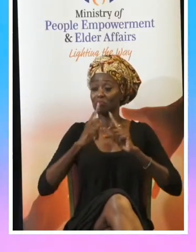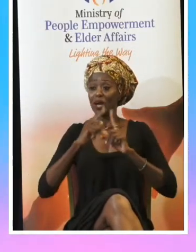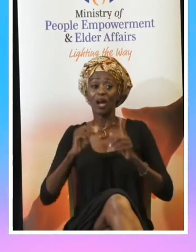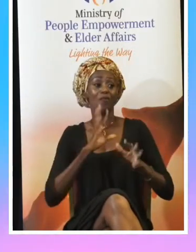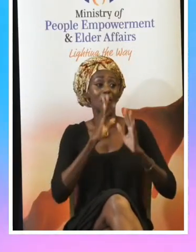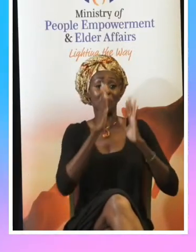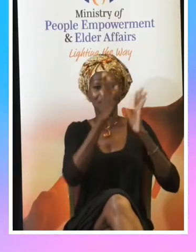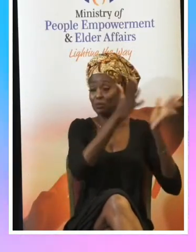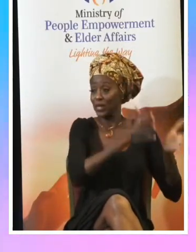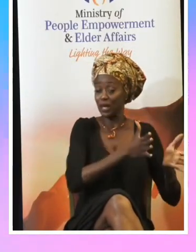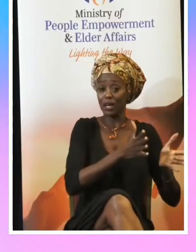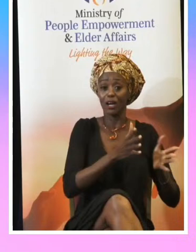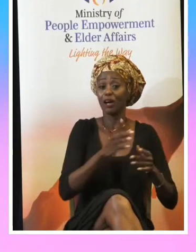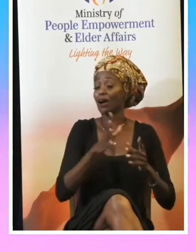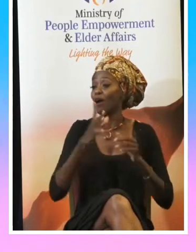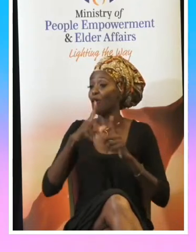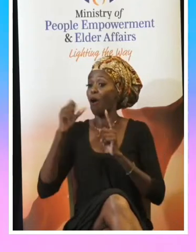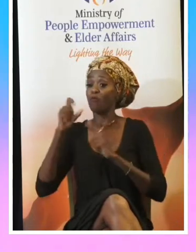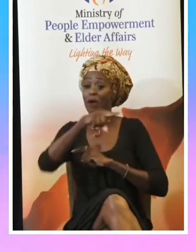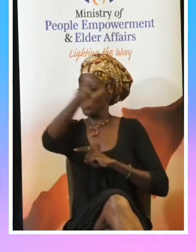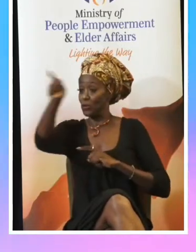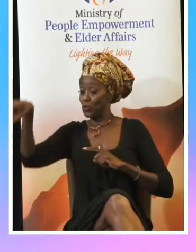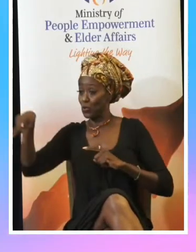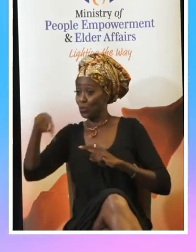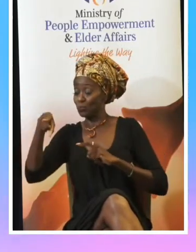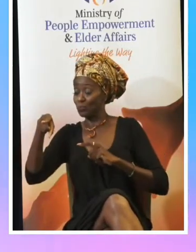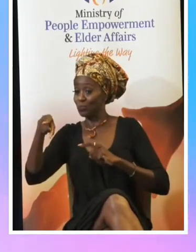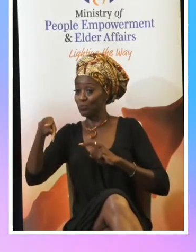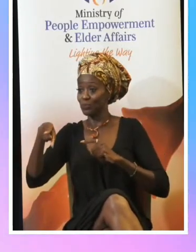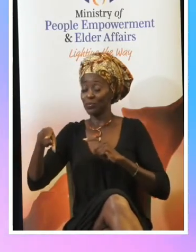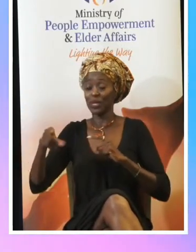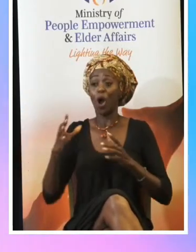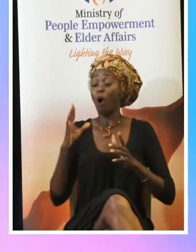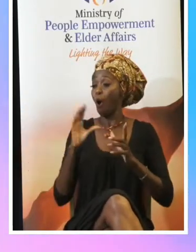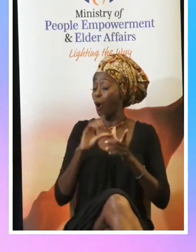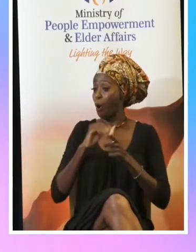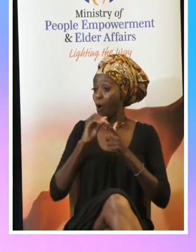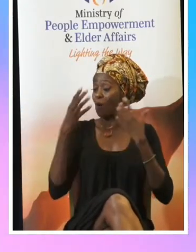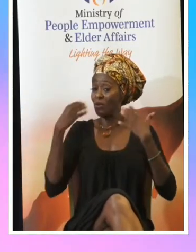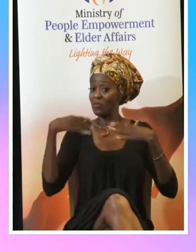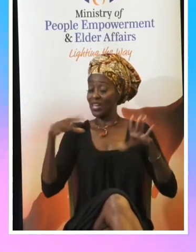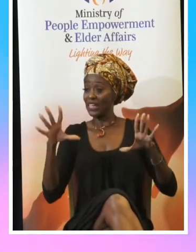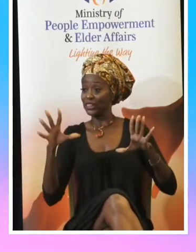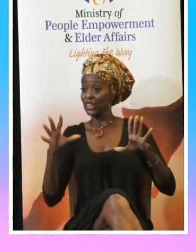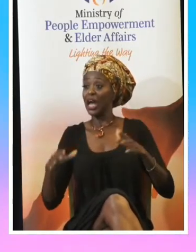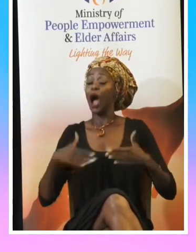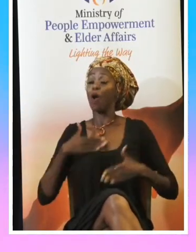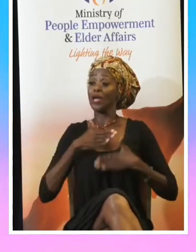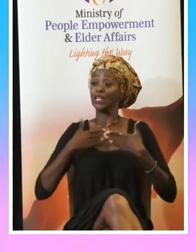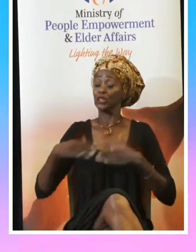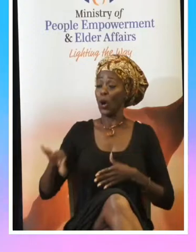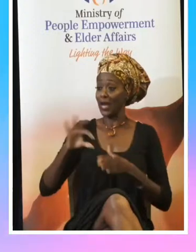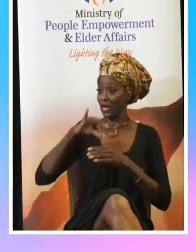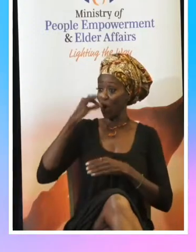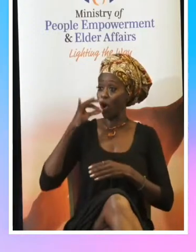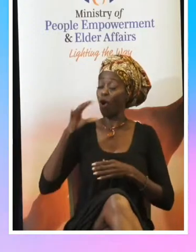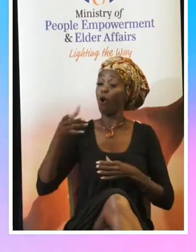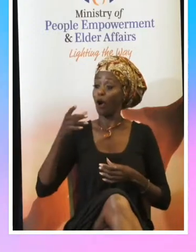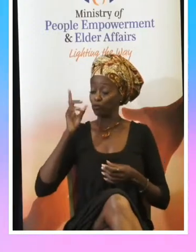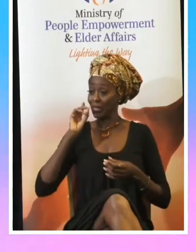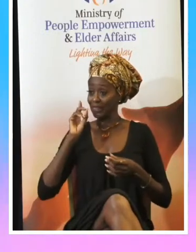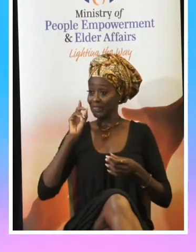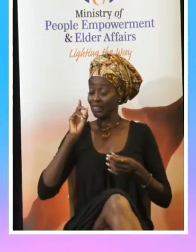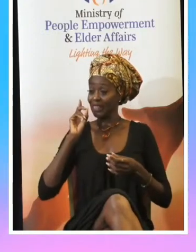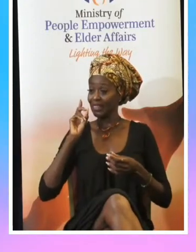during the interactive session, or otherwise informally when we enjoy our cocktails, rest assured that if they're worthy, they will